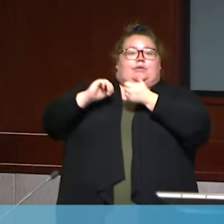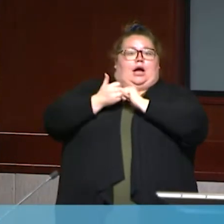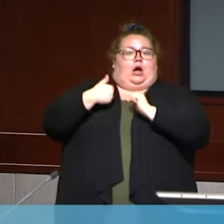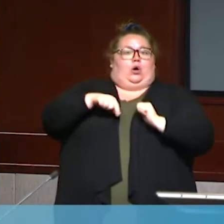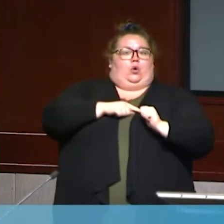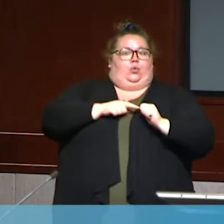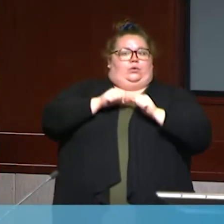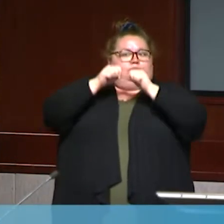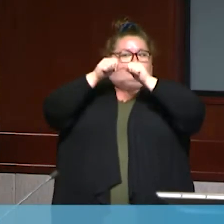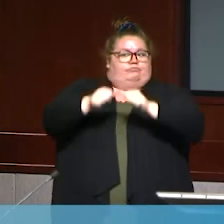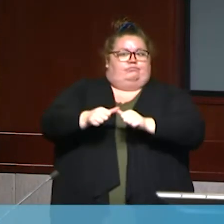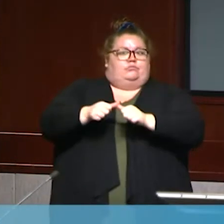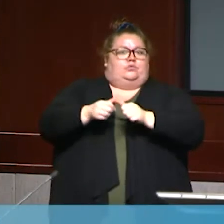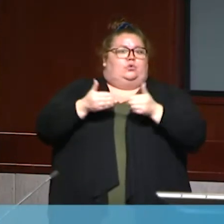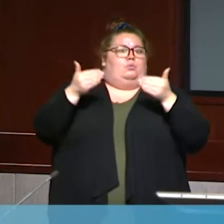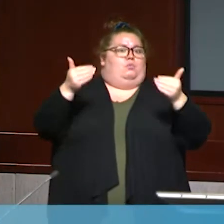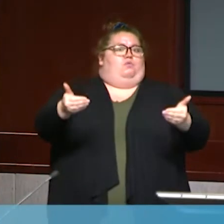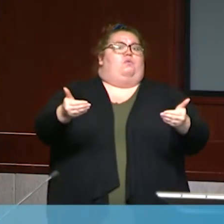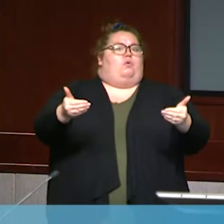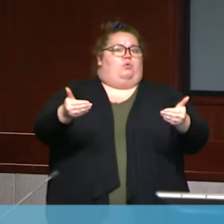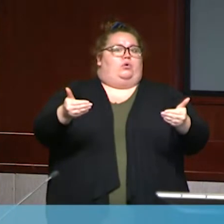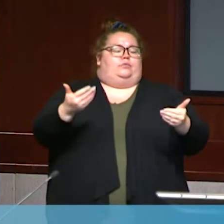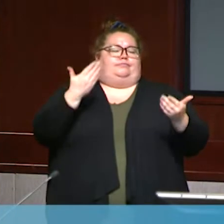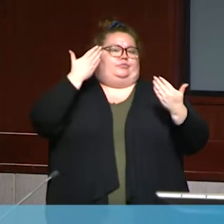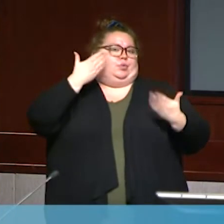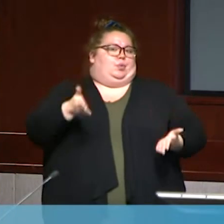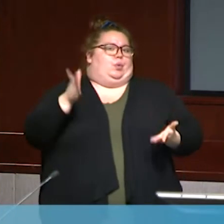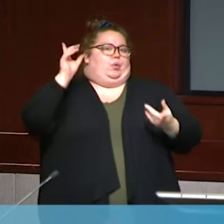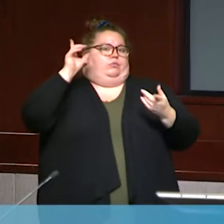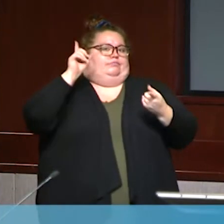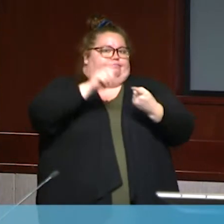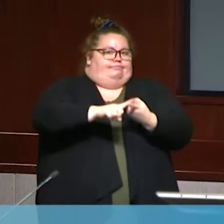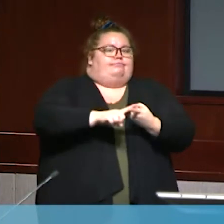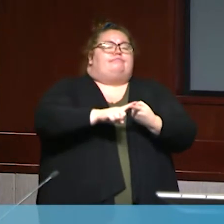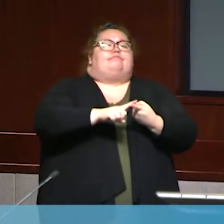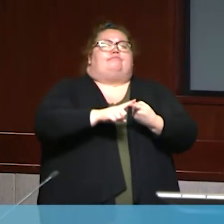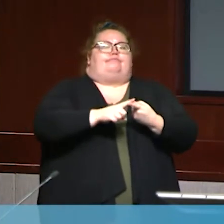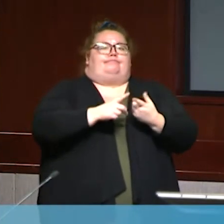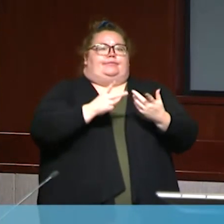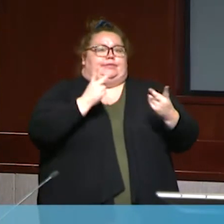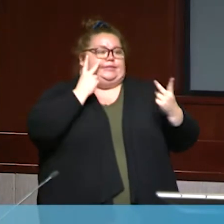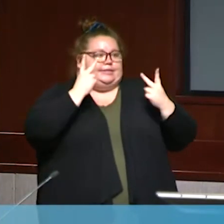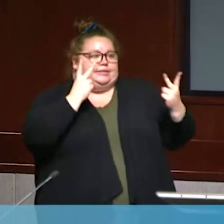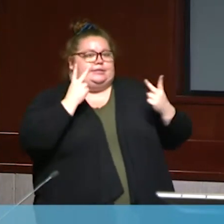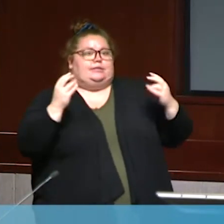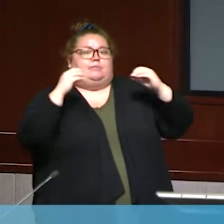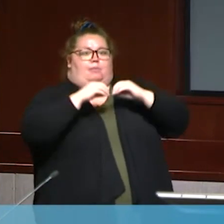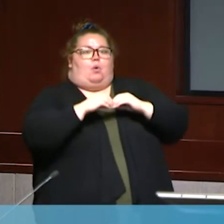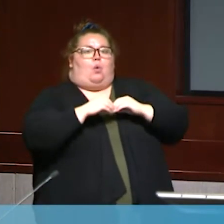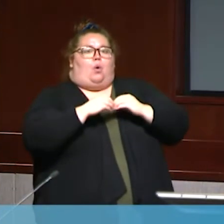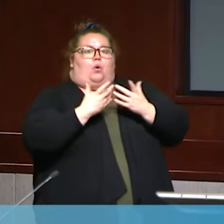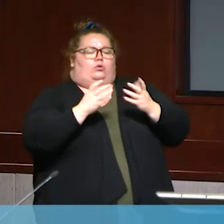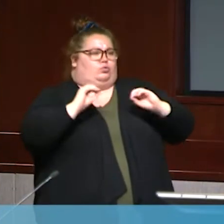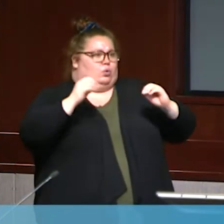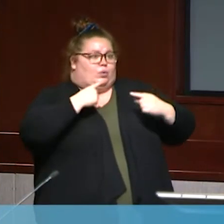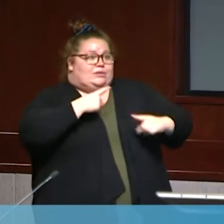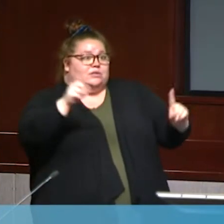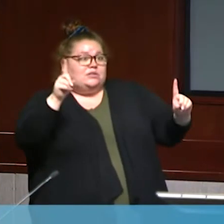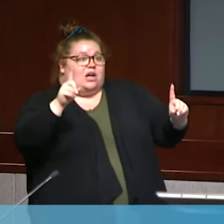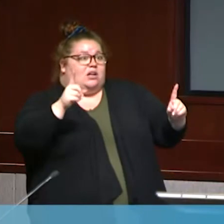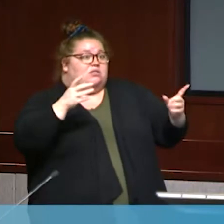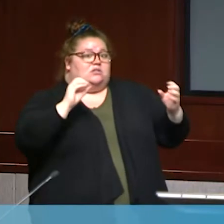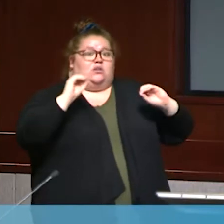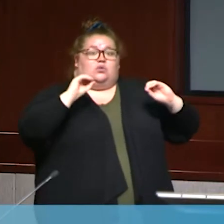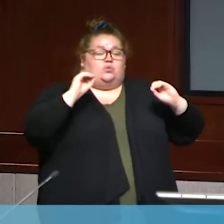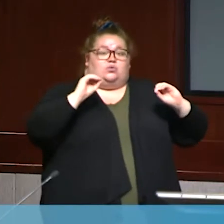know until we get to a point where we're just not seeing any success